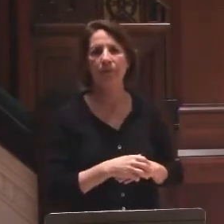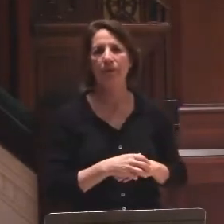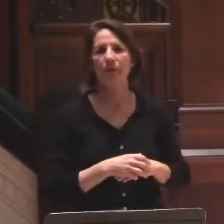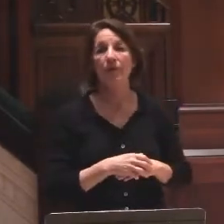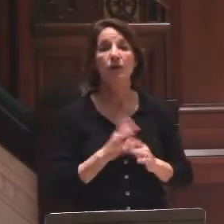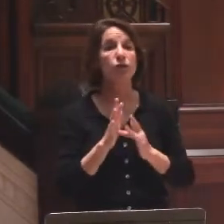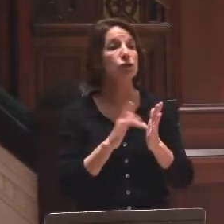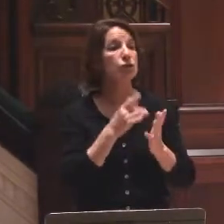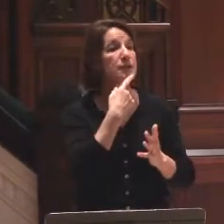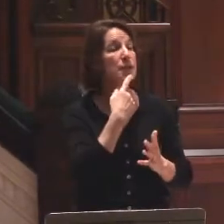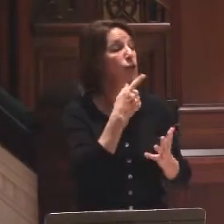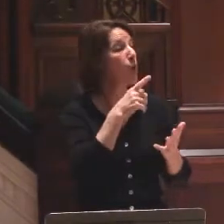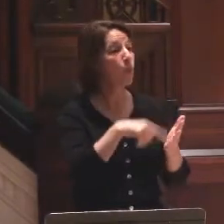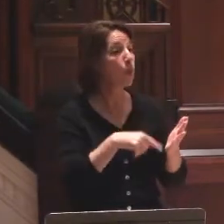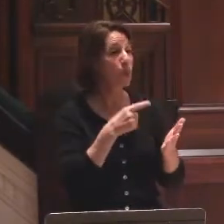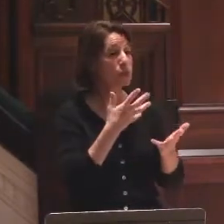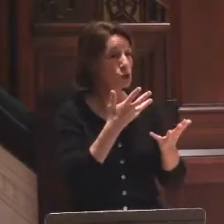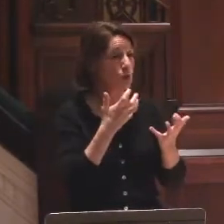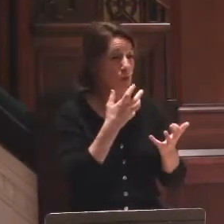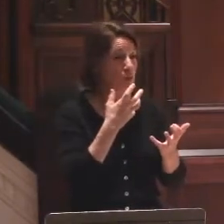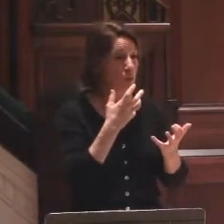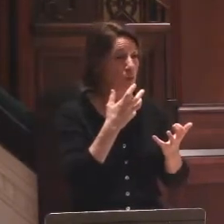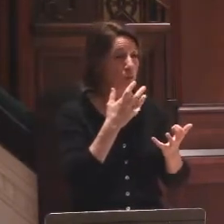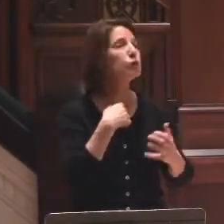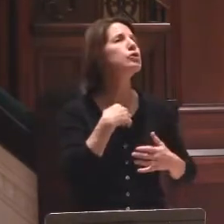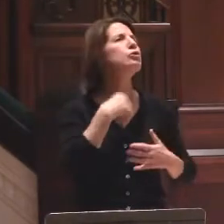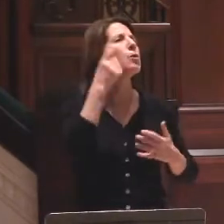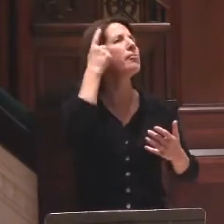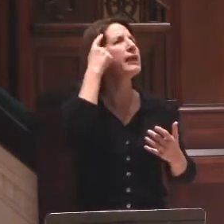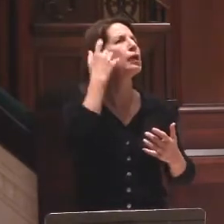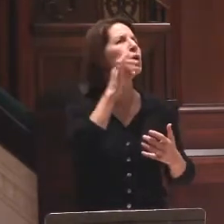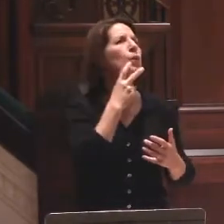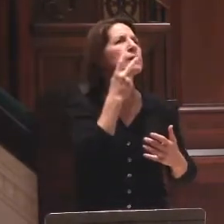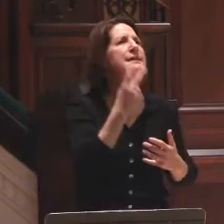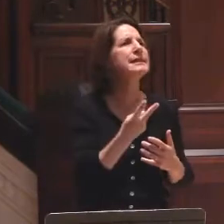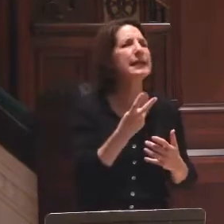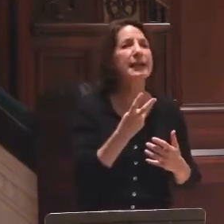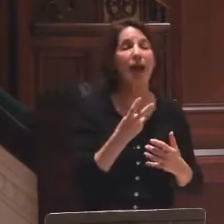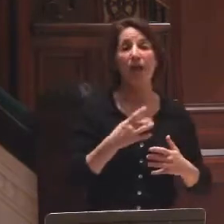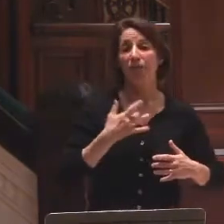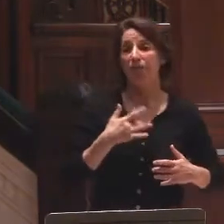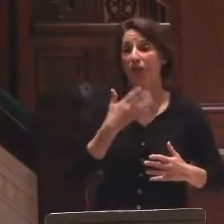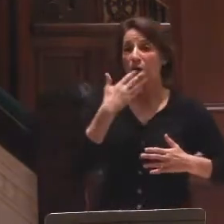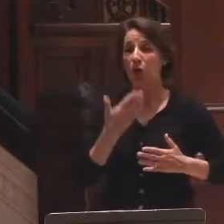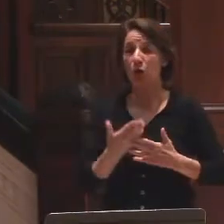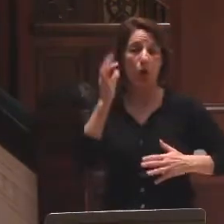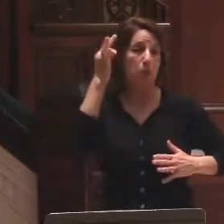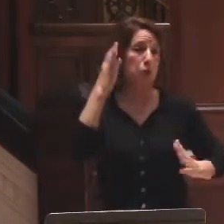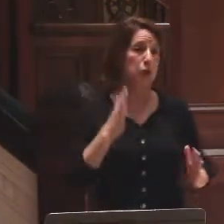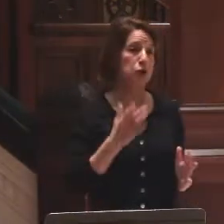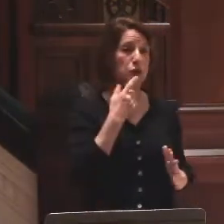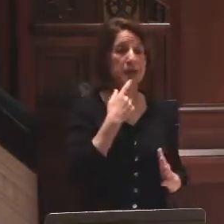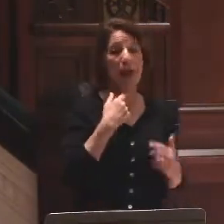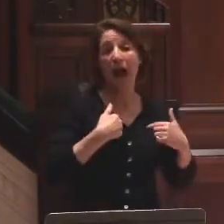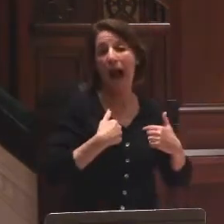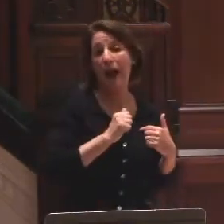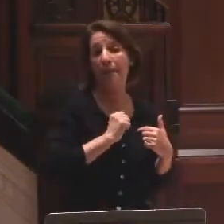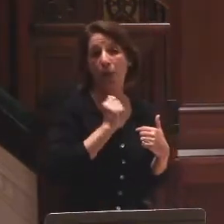see? A reed shaken by the wind? A wishy-washy, feel-good preacher? Someone who preaches, I'm okay, you're